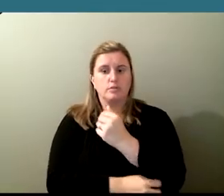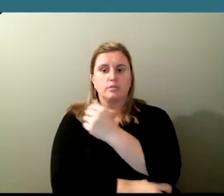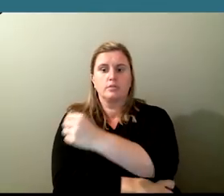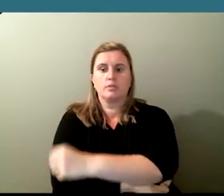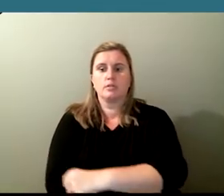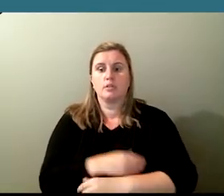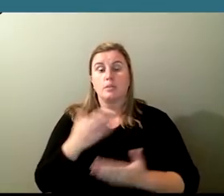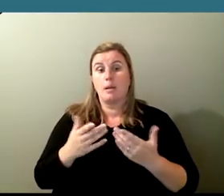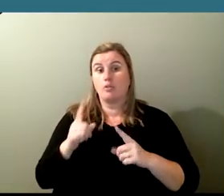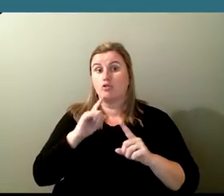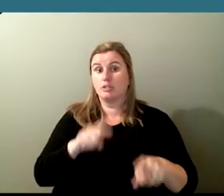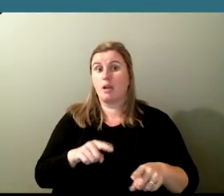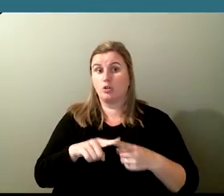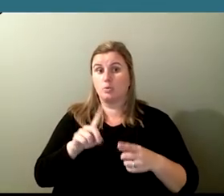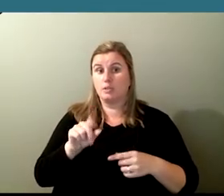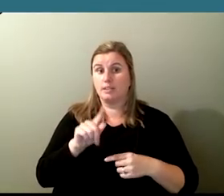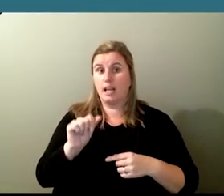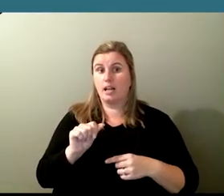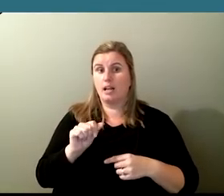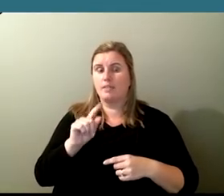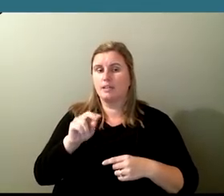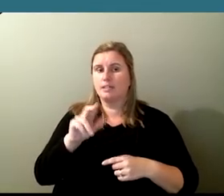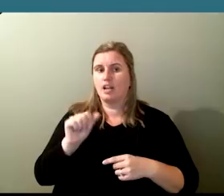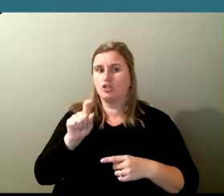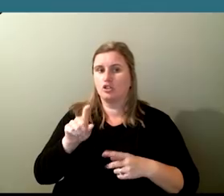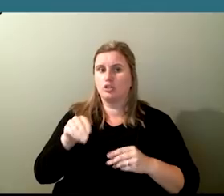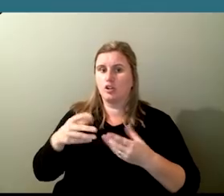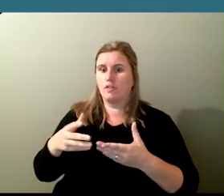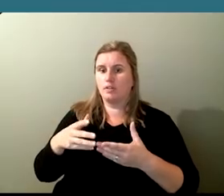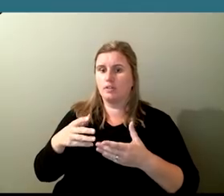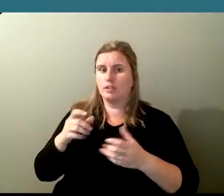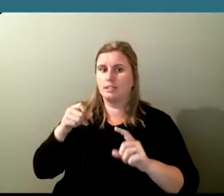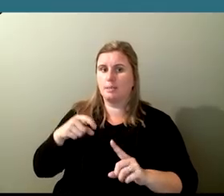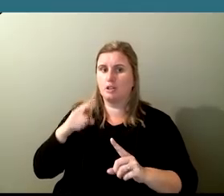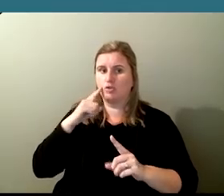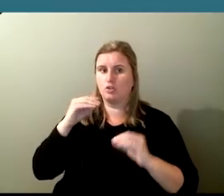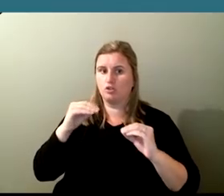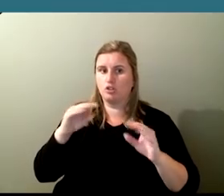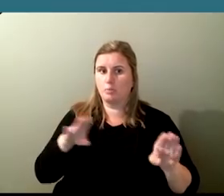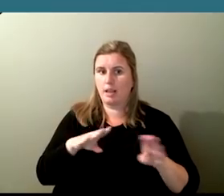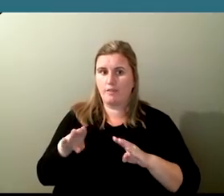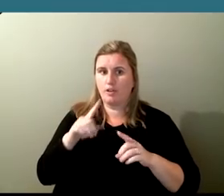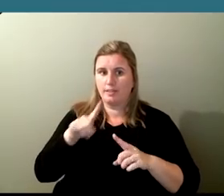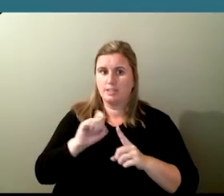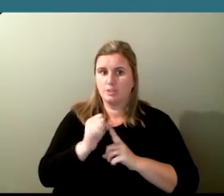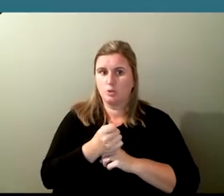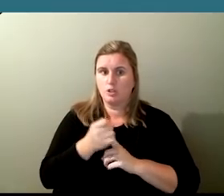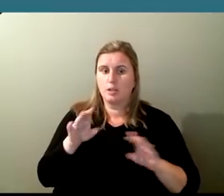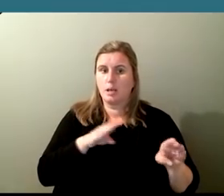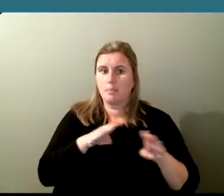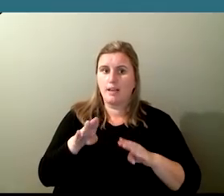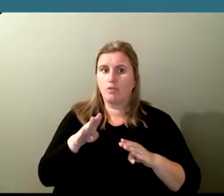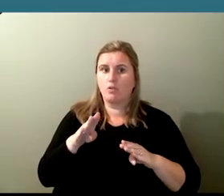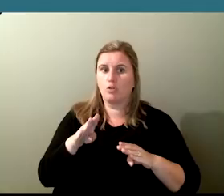actually responding to the data. Data should actually serve as a discriminative stimulus for instructional behavior. In this case, the